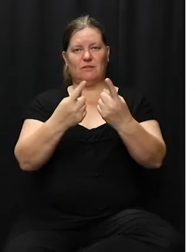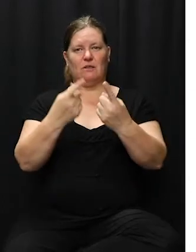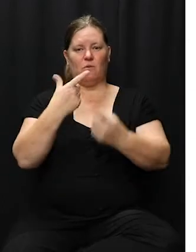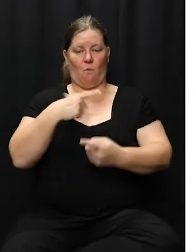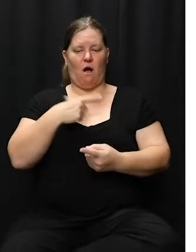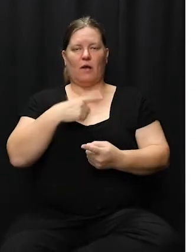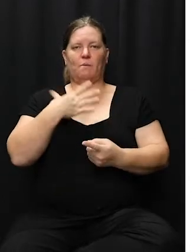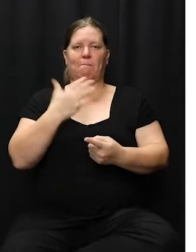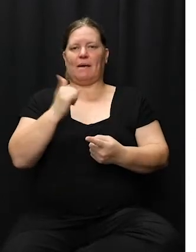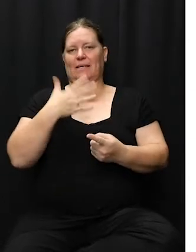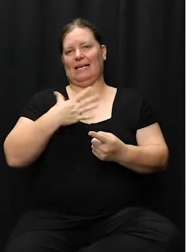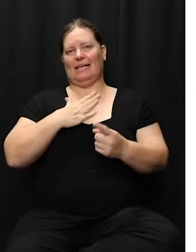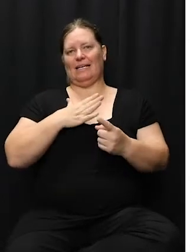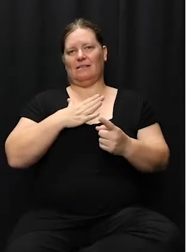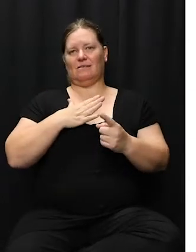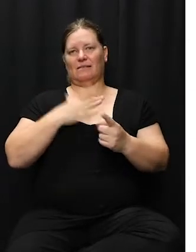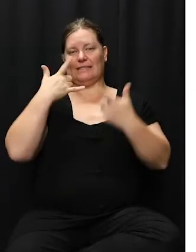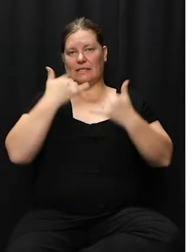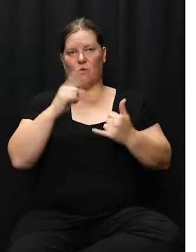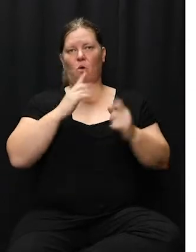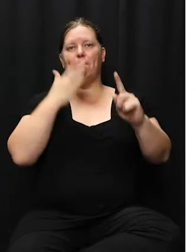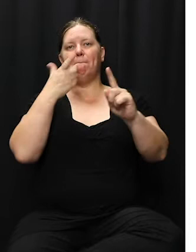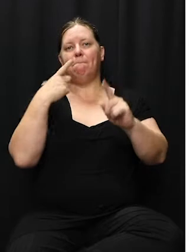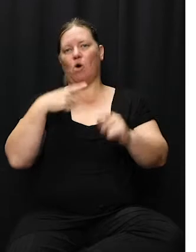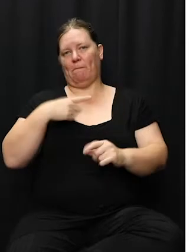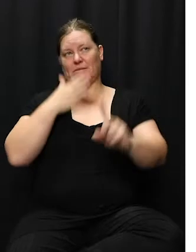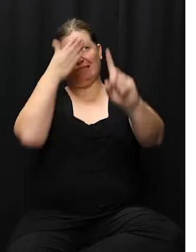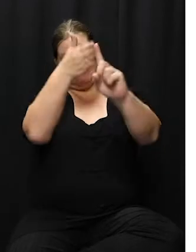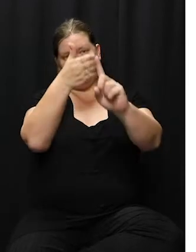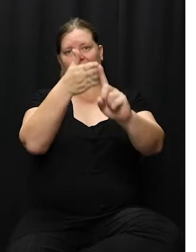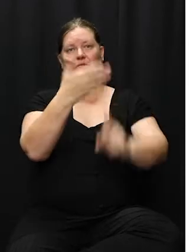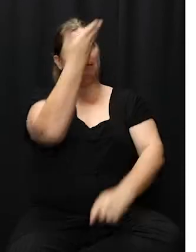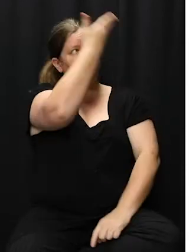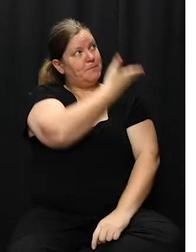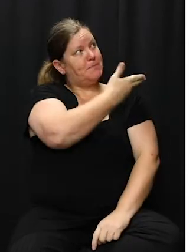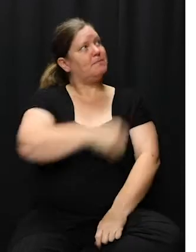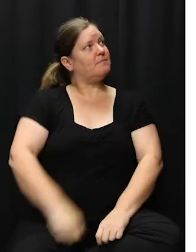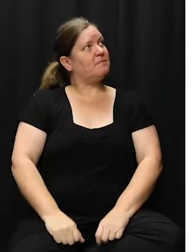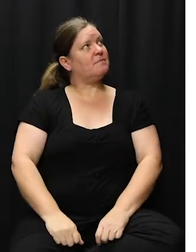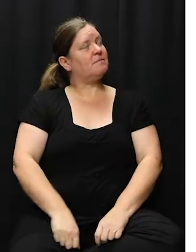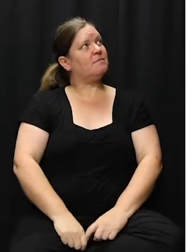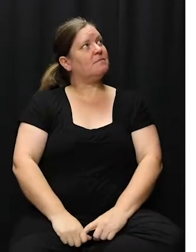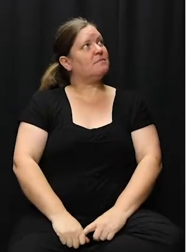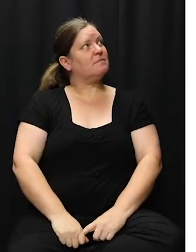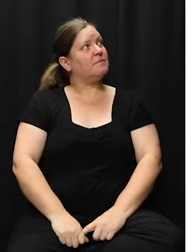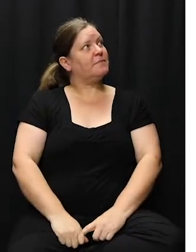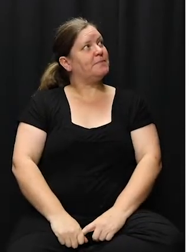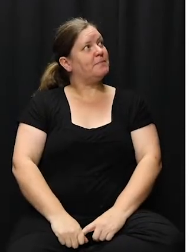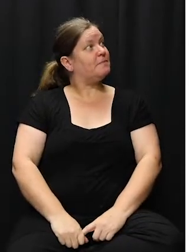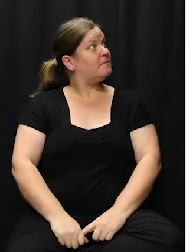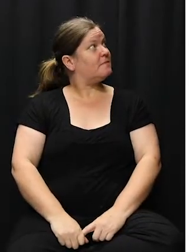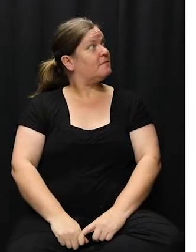So you talked before in other lectures about what assessment's for. What are the purposes of assessment? And I've put that list here to remind